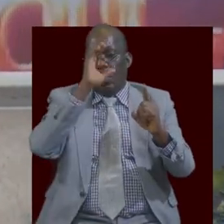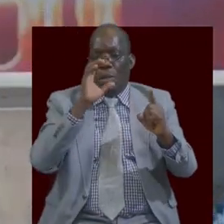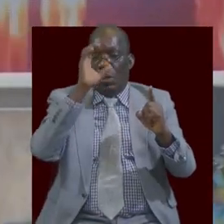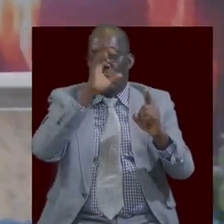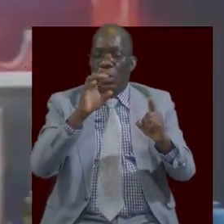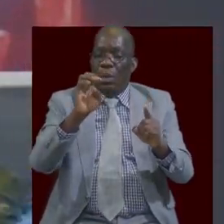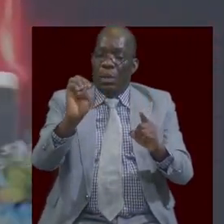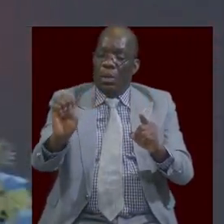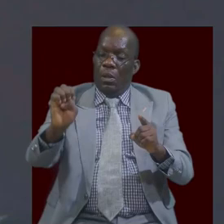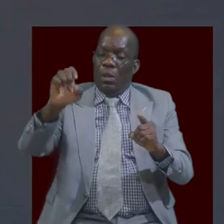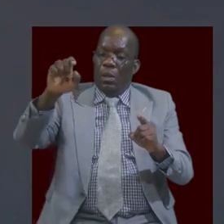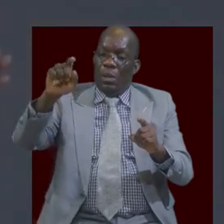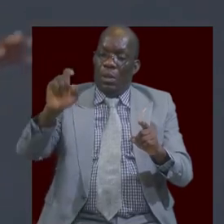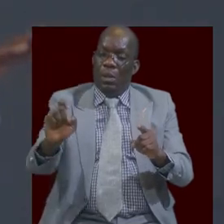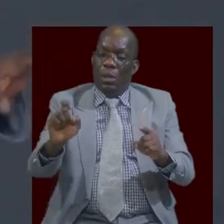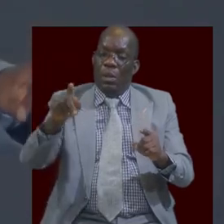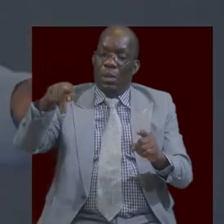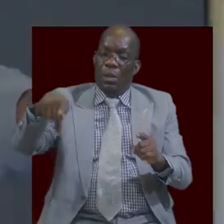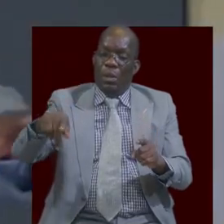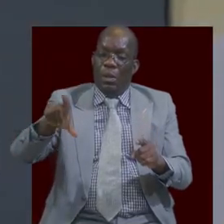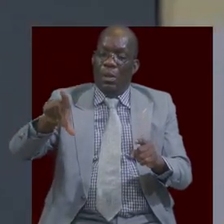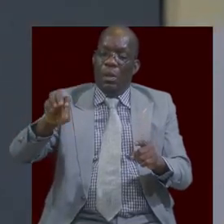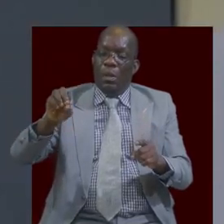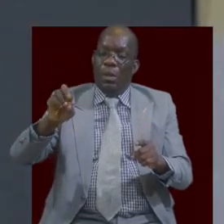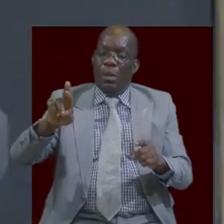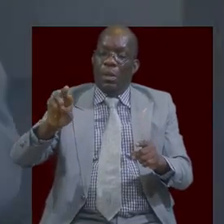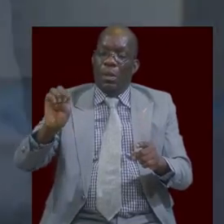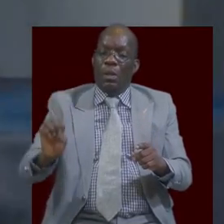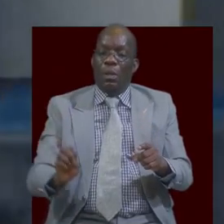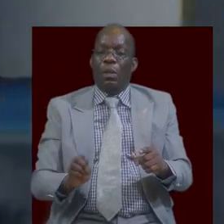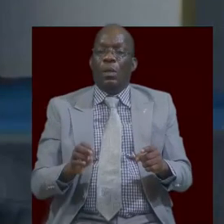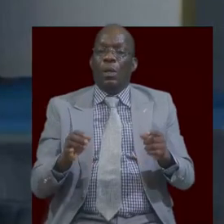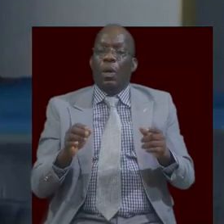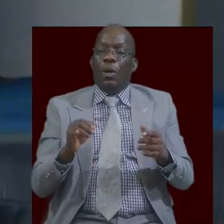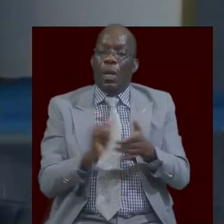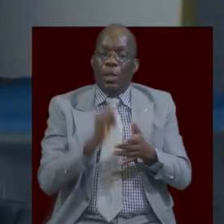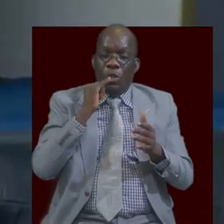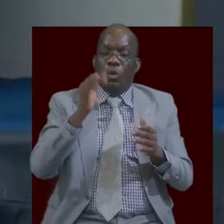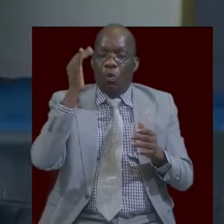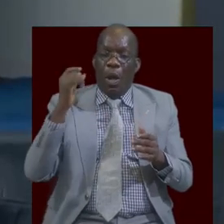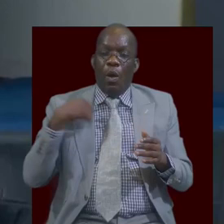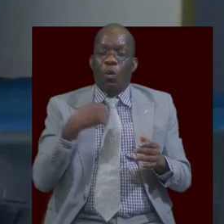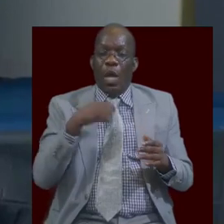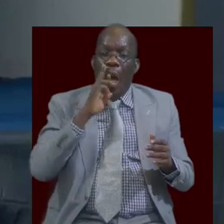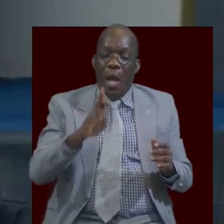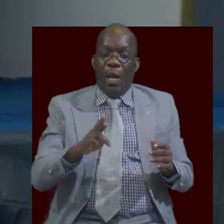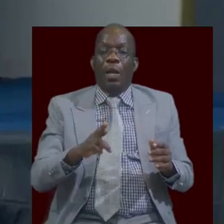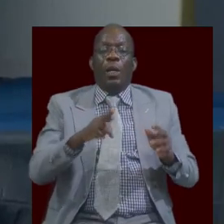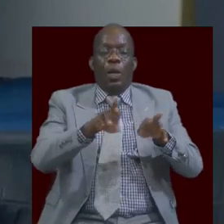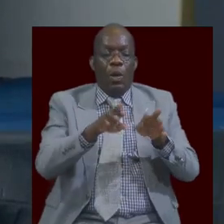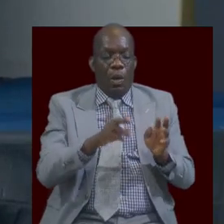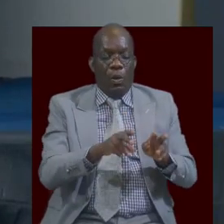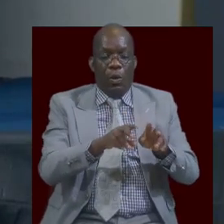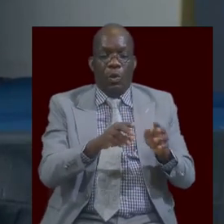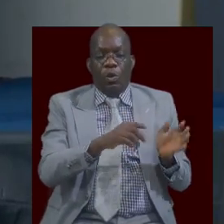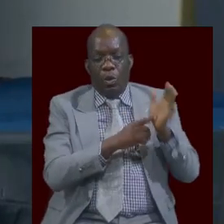explore. That's why we're exposed to this subject and this subject and this subject. That's why we're